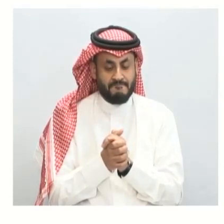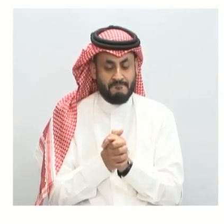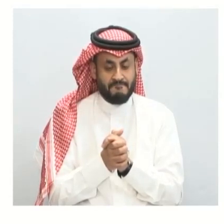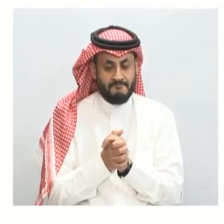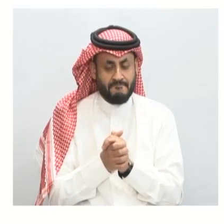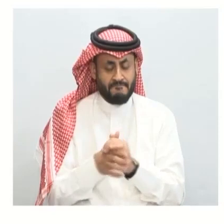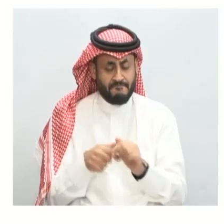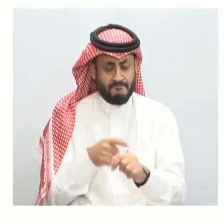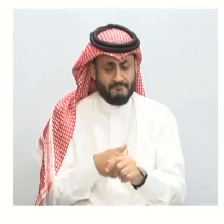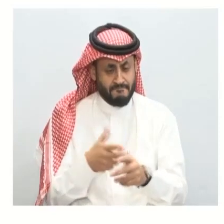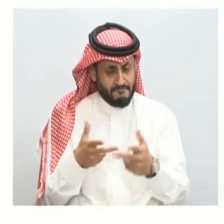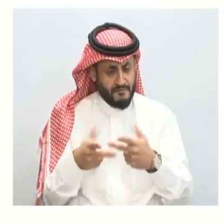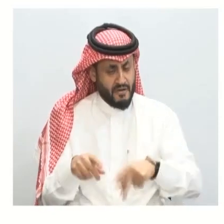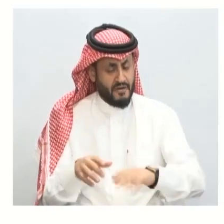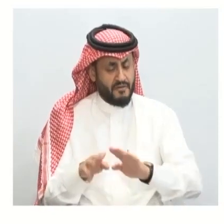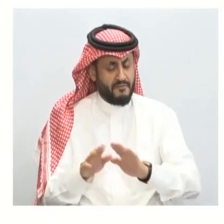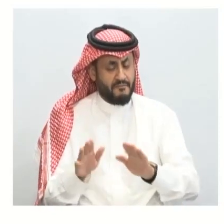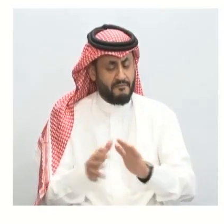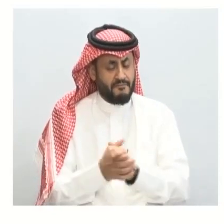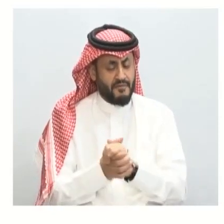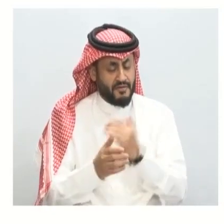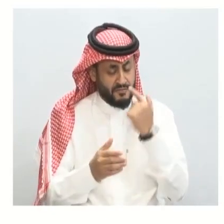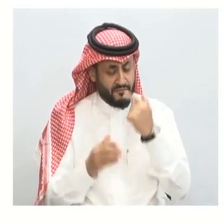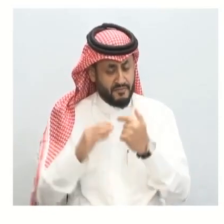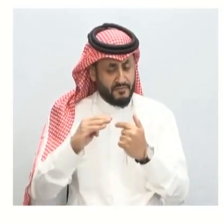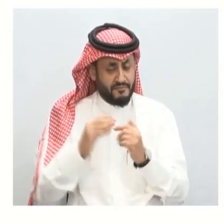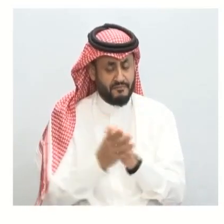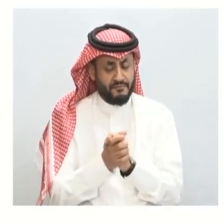Okay, so we are going to answer now. We have here